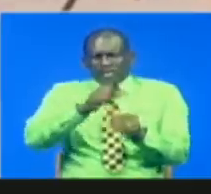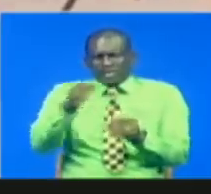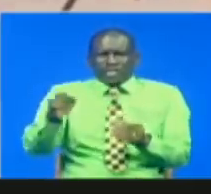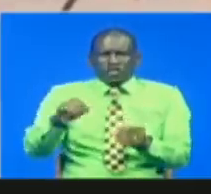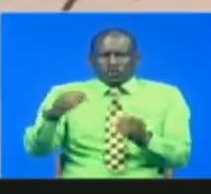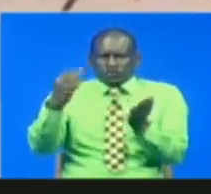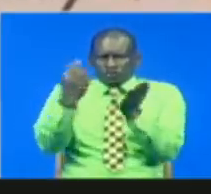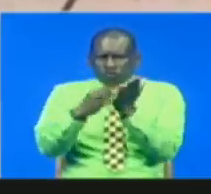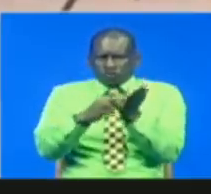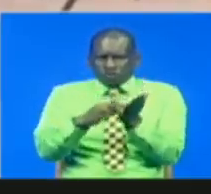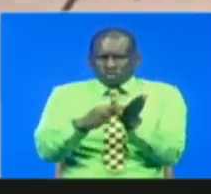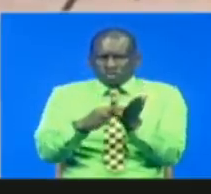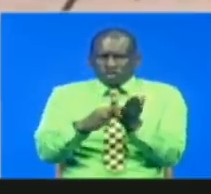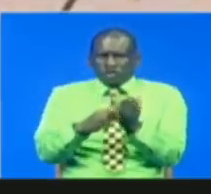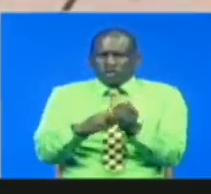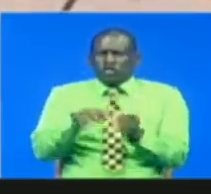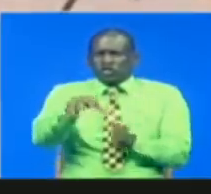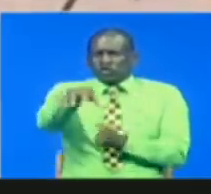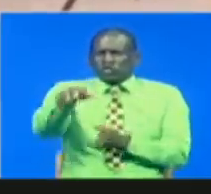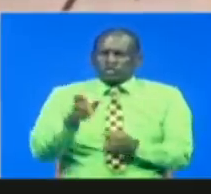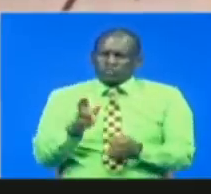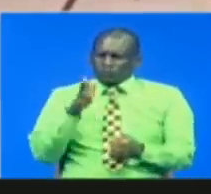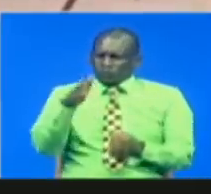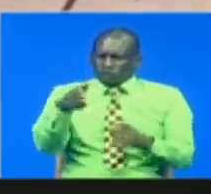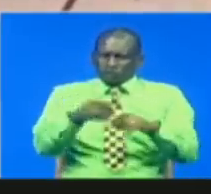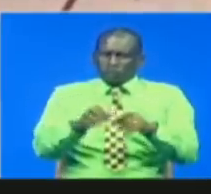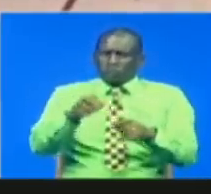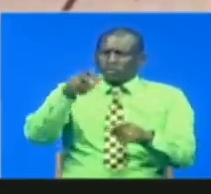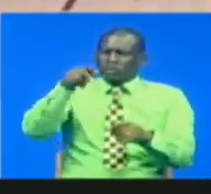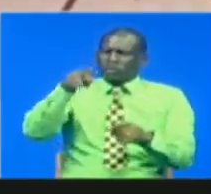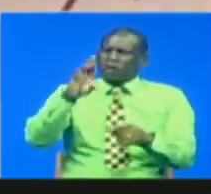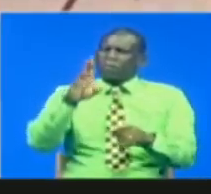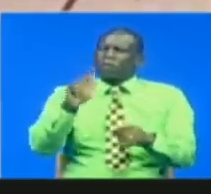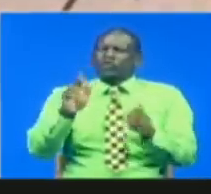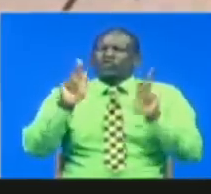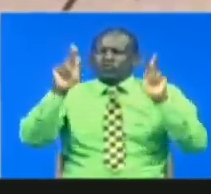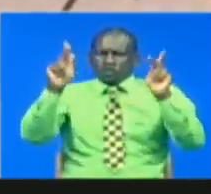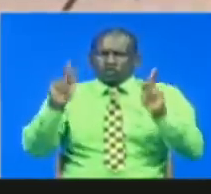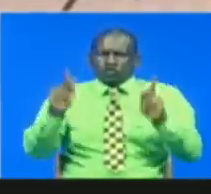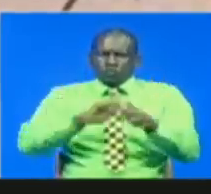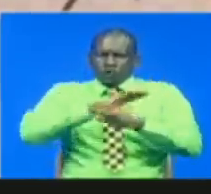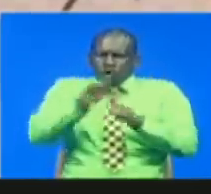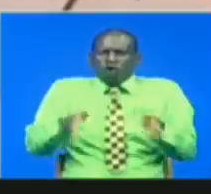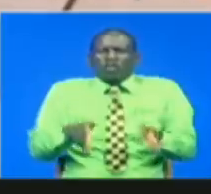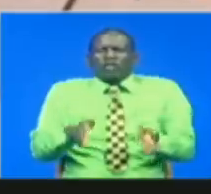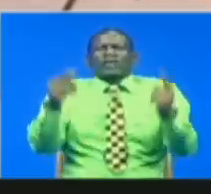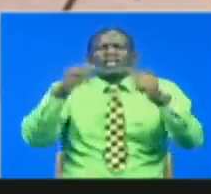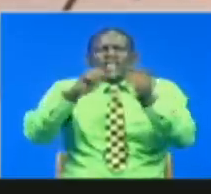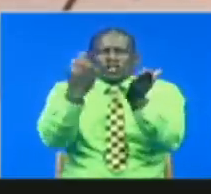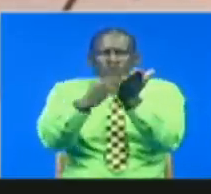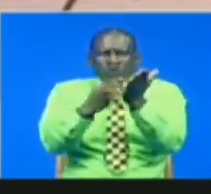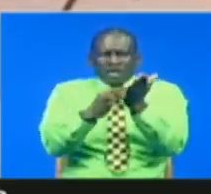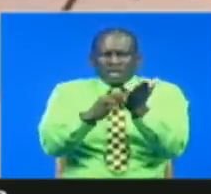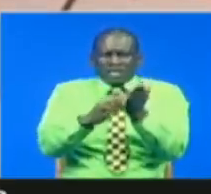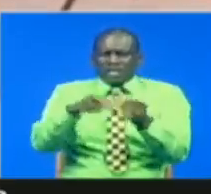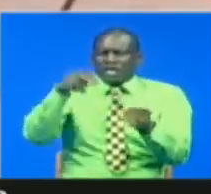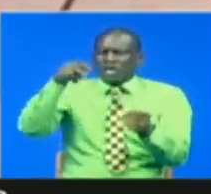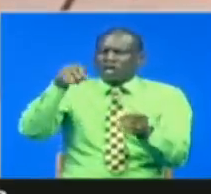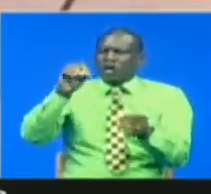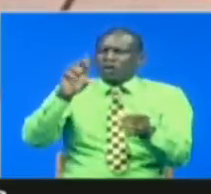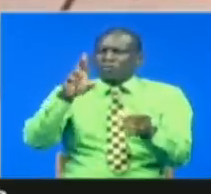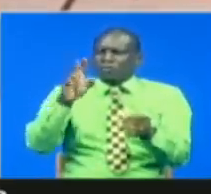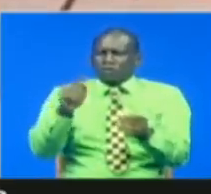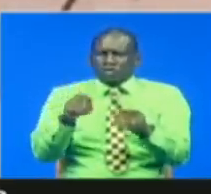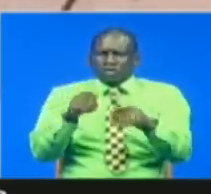carry fuel from the port here of Kisumu all the way to Uganda in the port, and